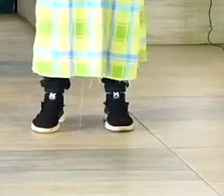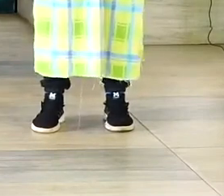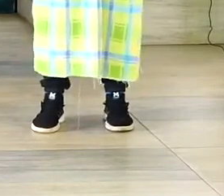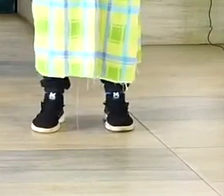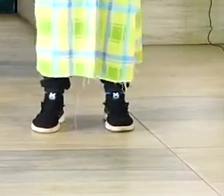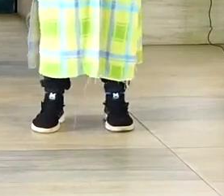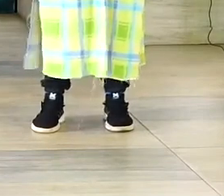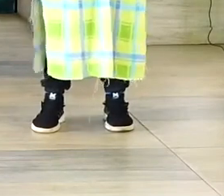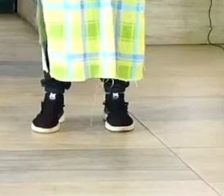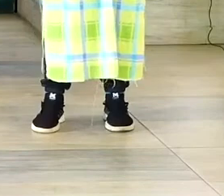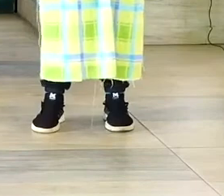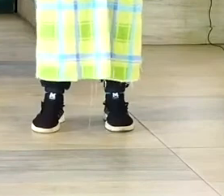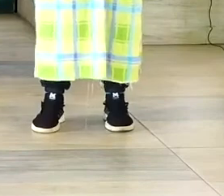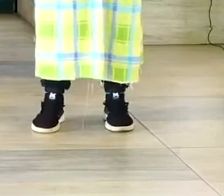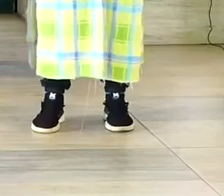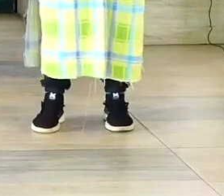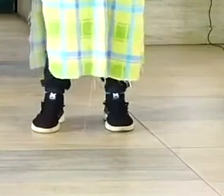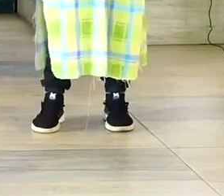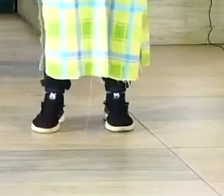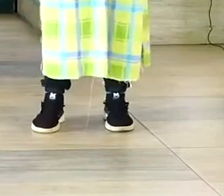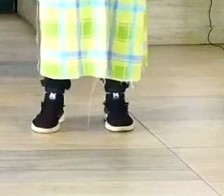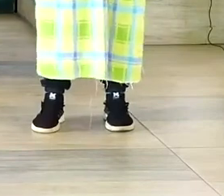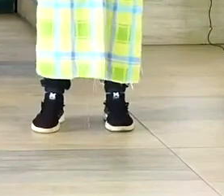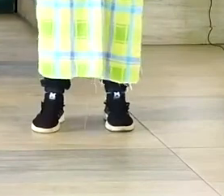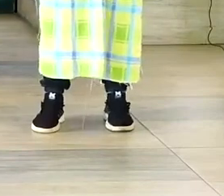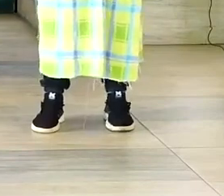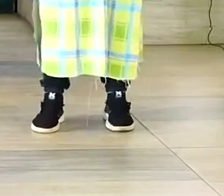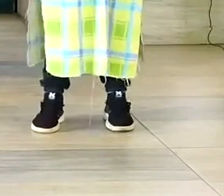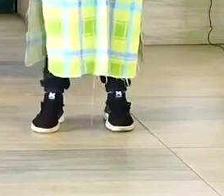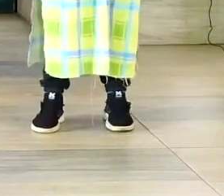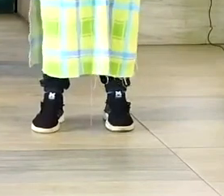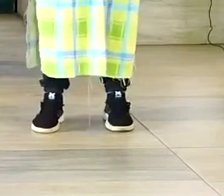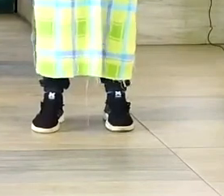will praise His